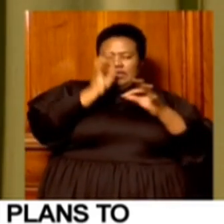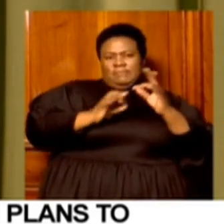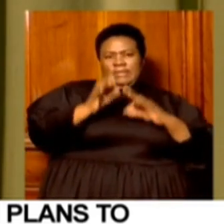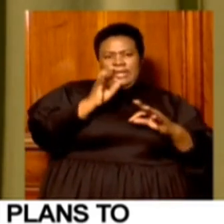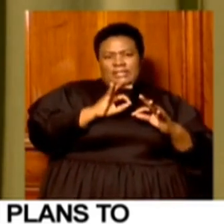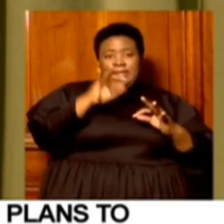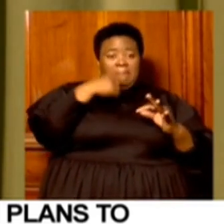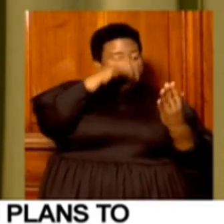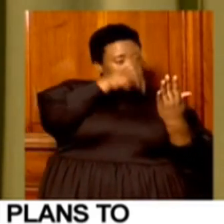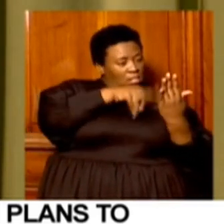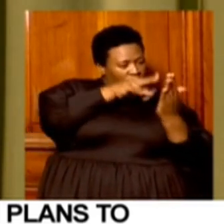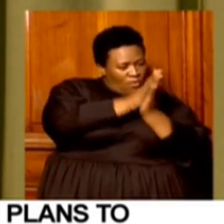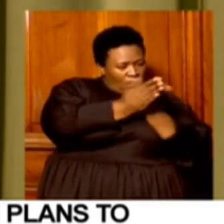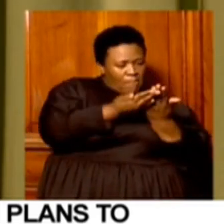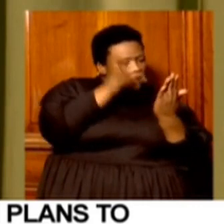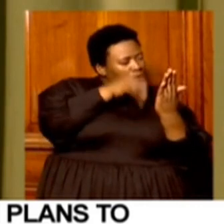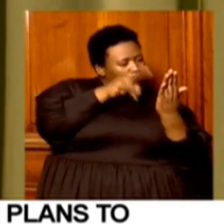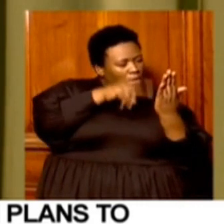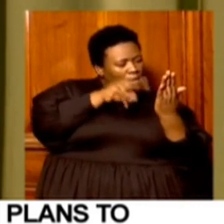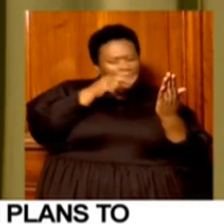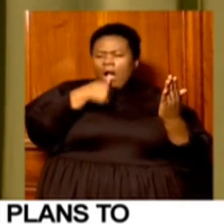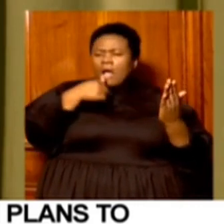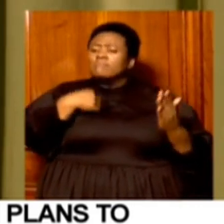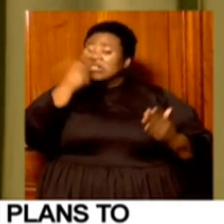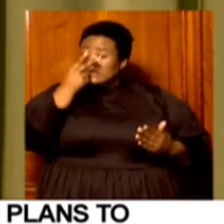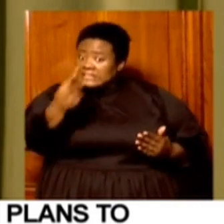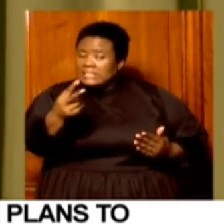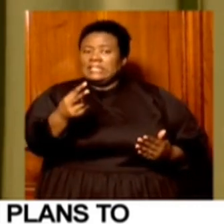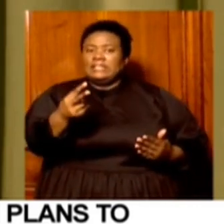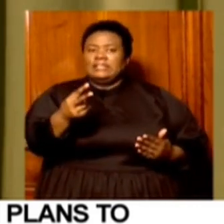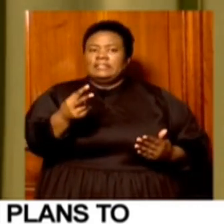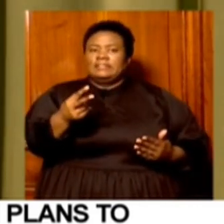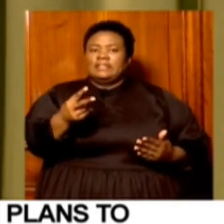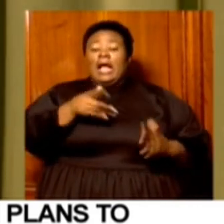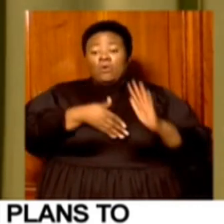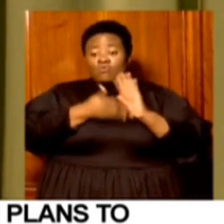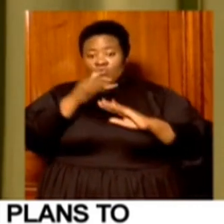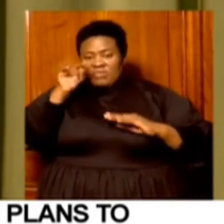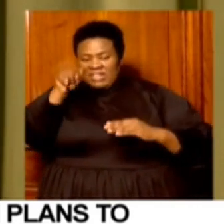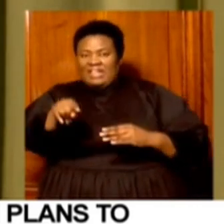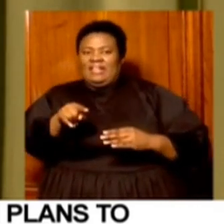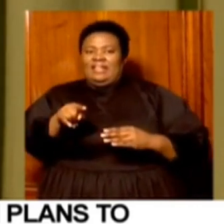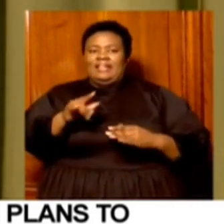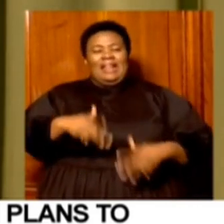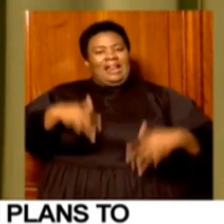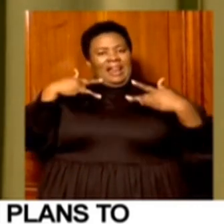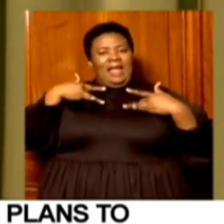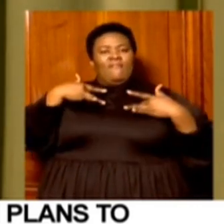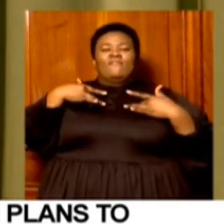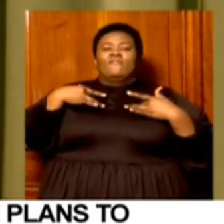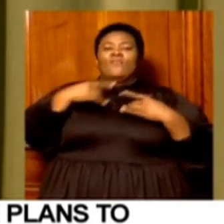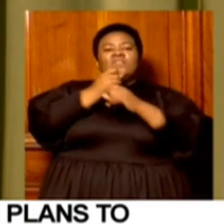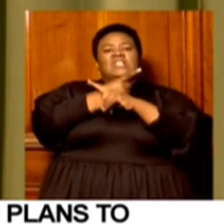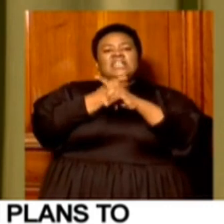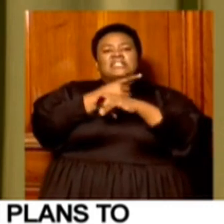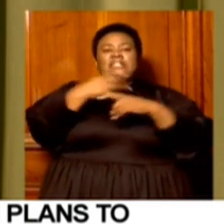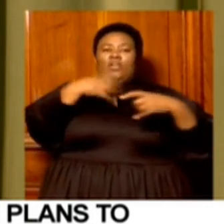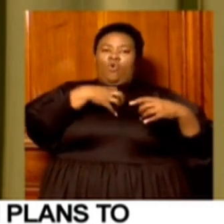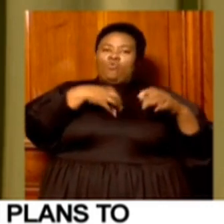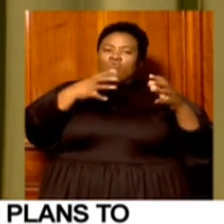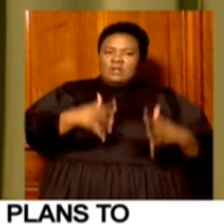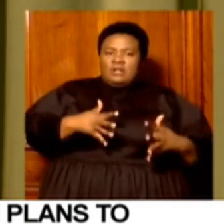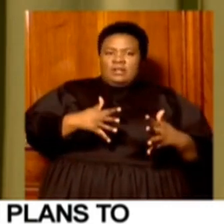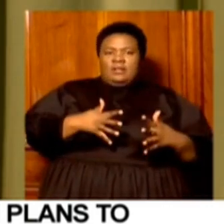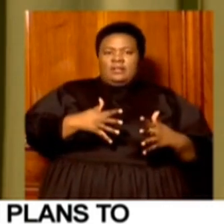book. I see it on the ground. The life of a taxi owner and a taxi driver. I know